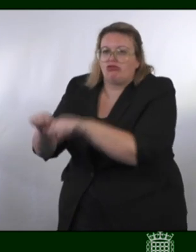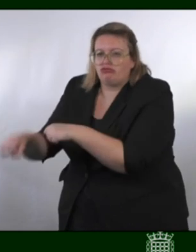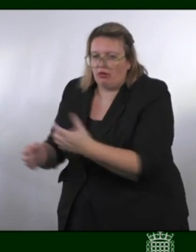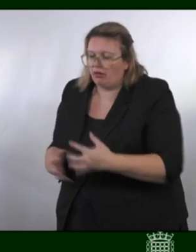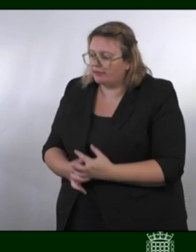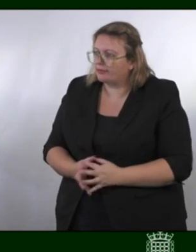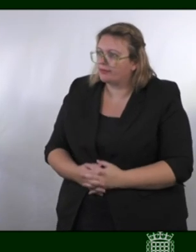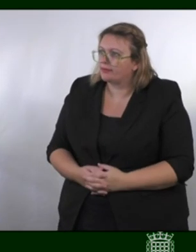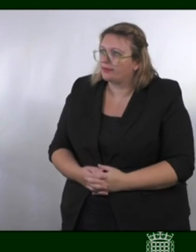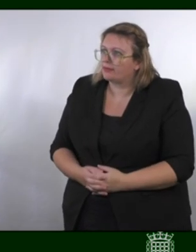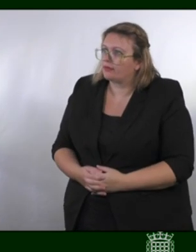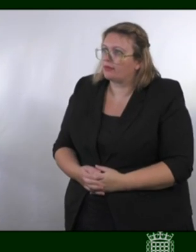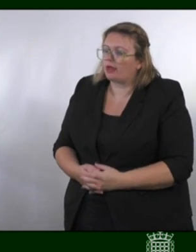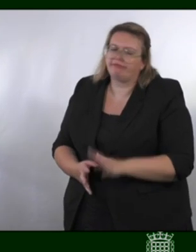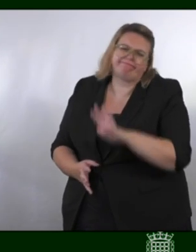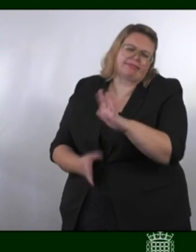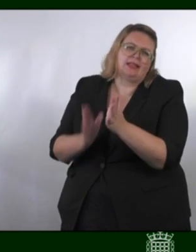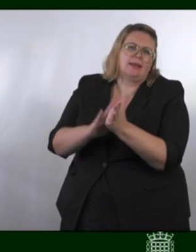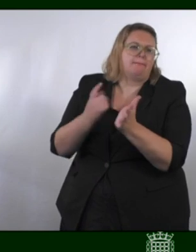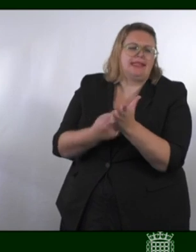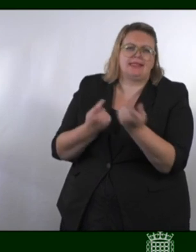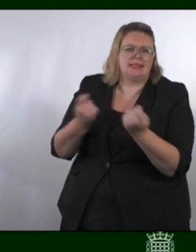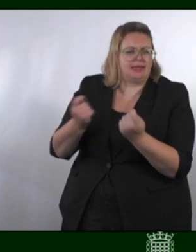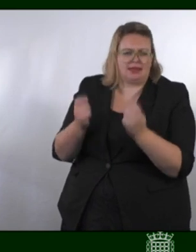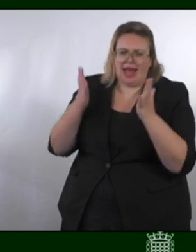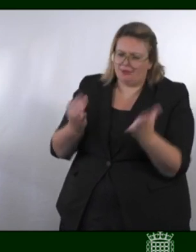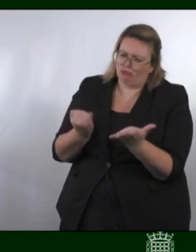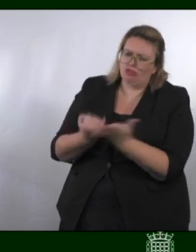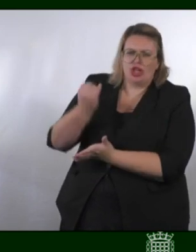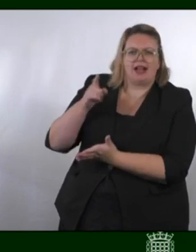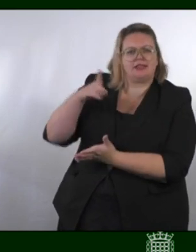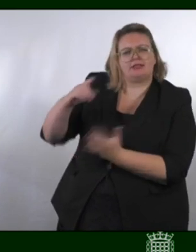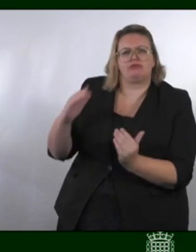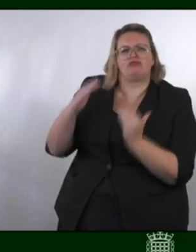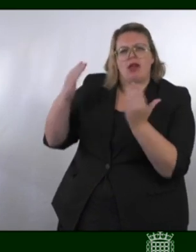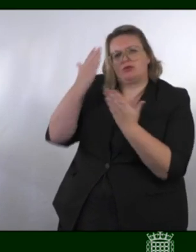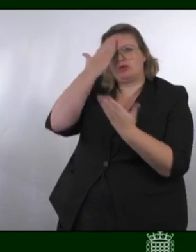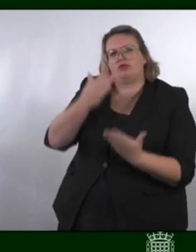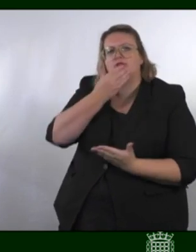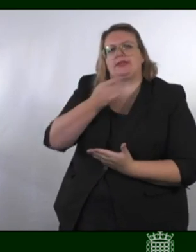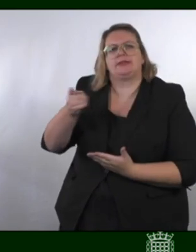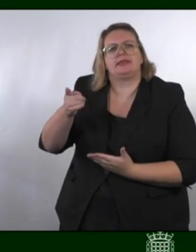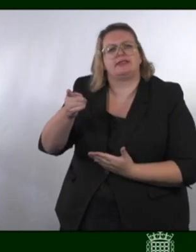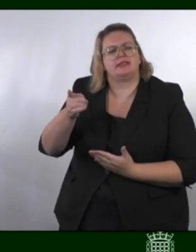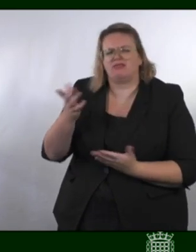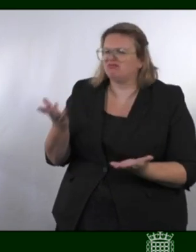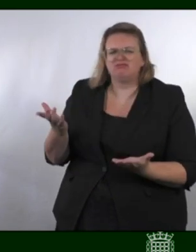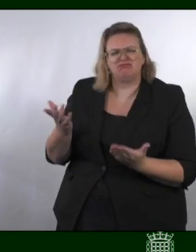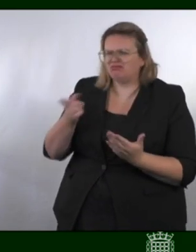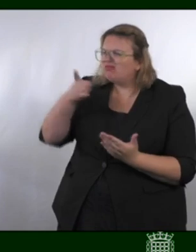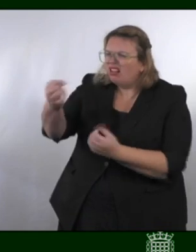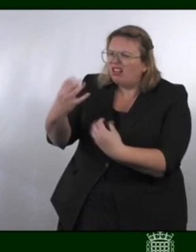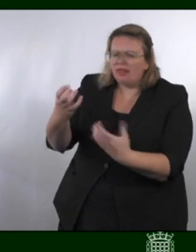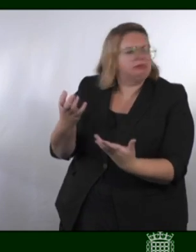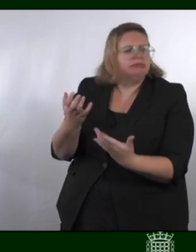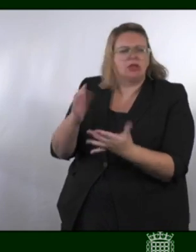Mr. Speaker, I really must reject what the right honourable gentleman has just said, because it bears no relation to the facts or the